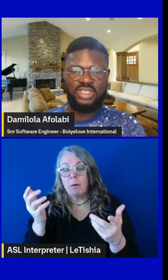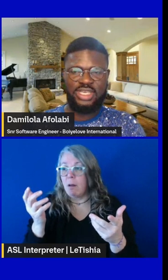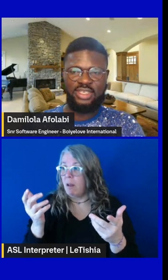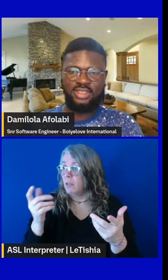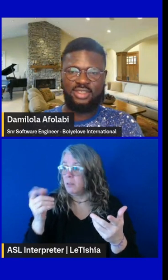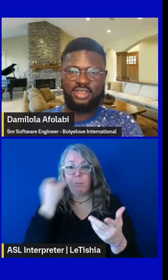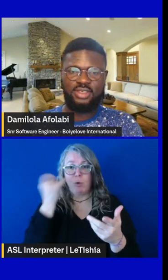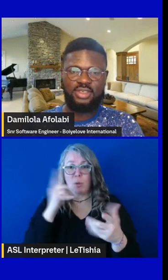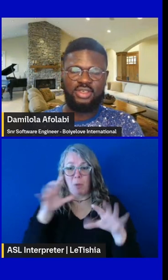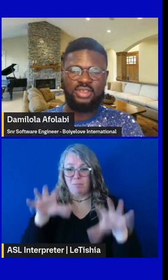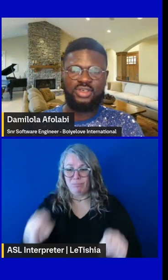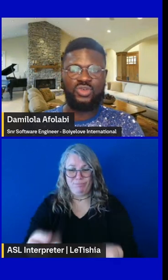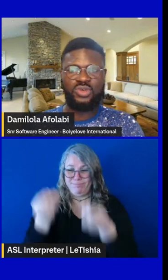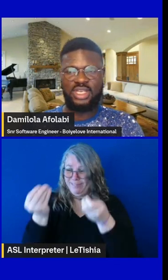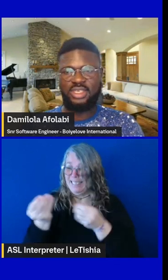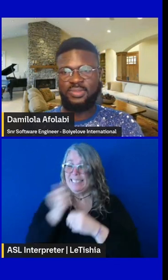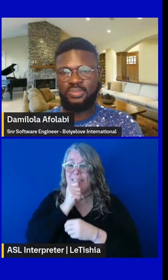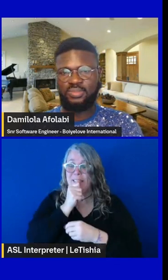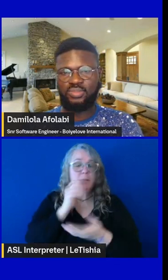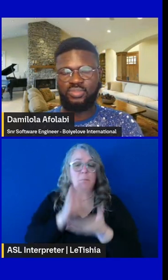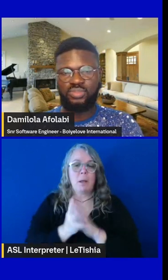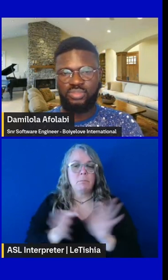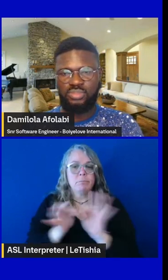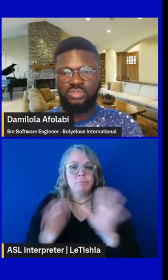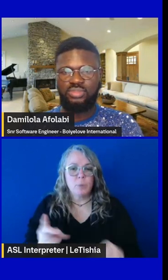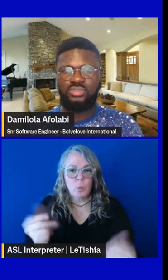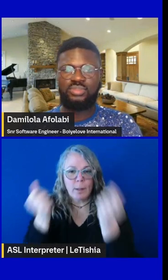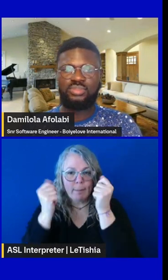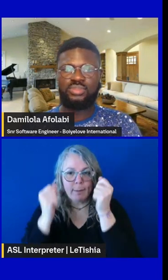rendered useless quickly.